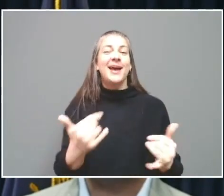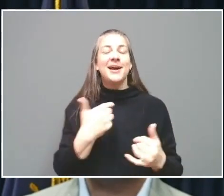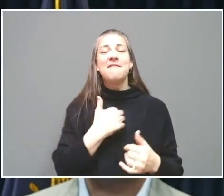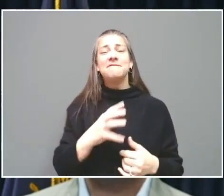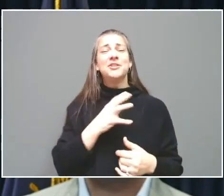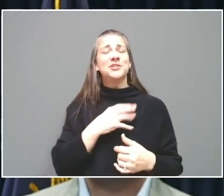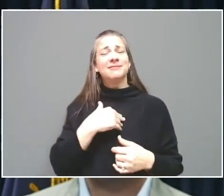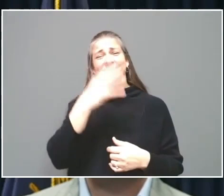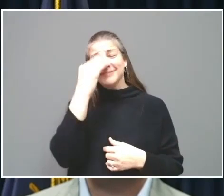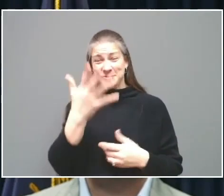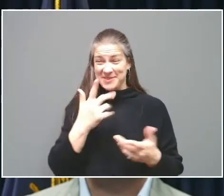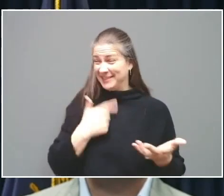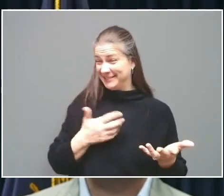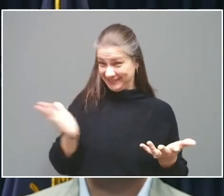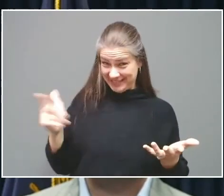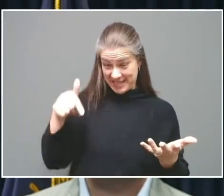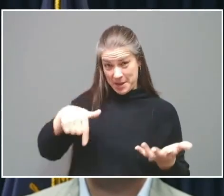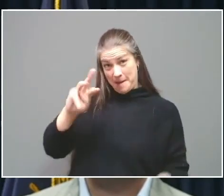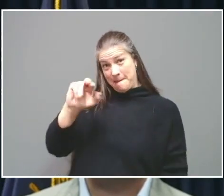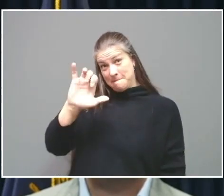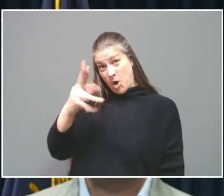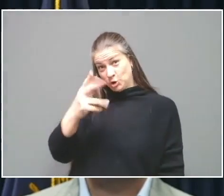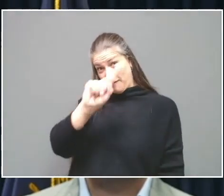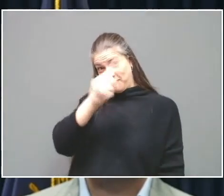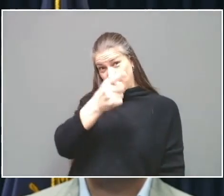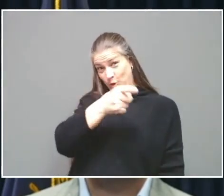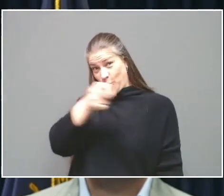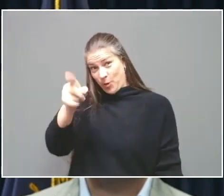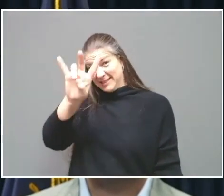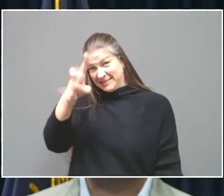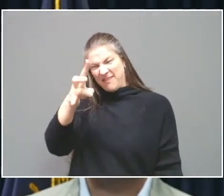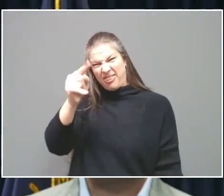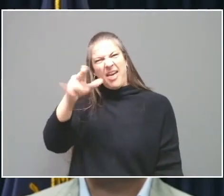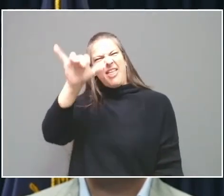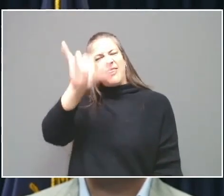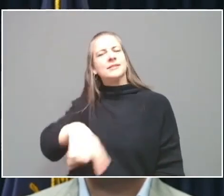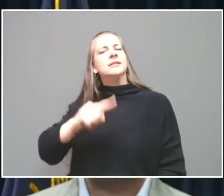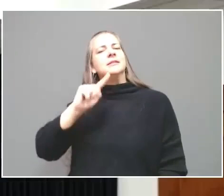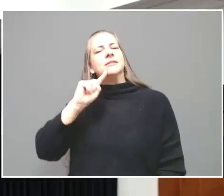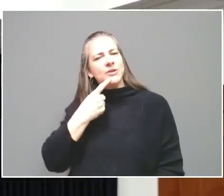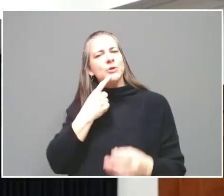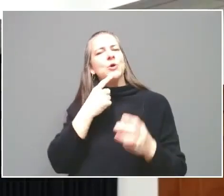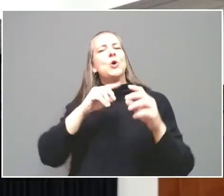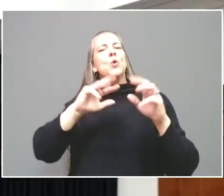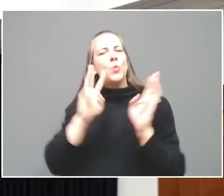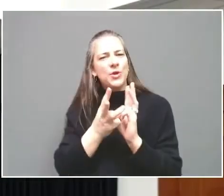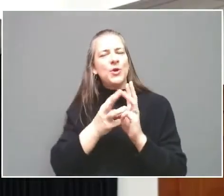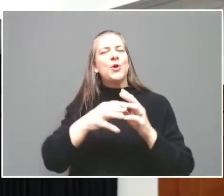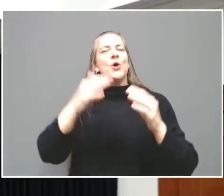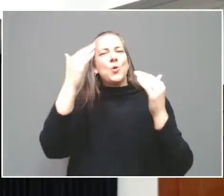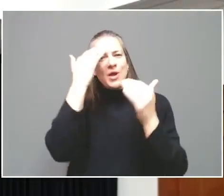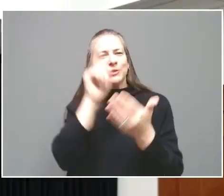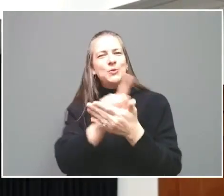I'll do it right over here, March 1 through the 7th as Severe Weather Awareness Week in Kentucky. Y'all want to join me over here?